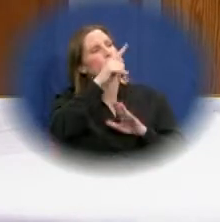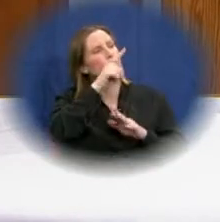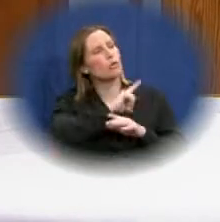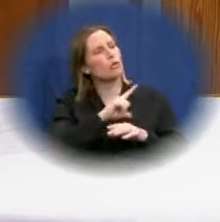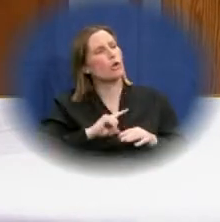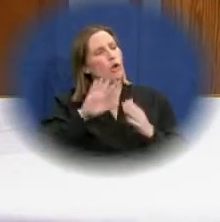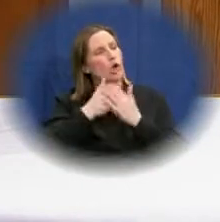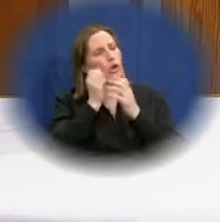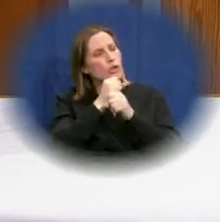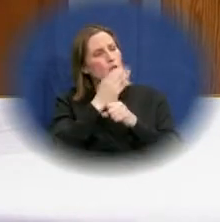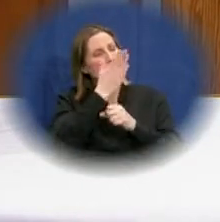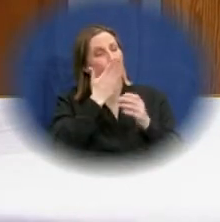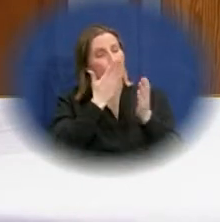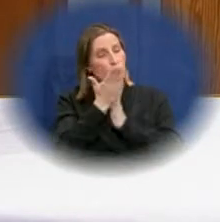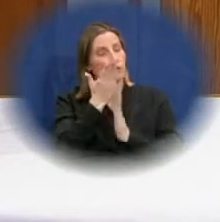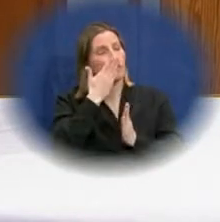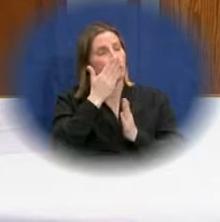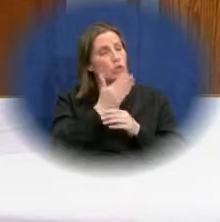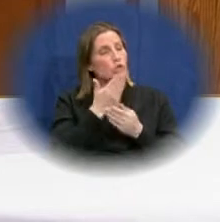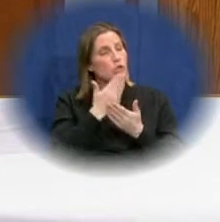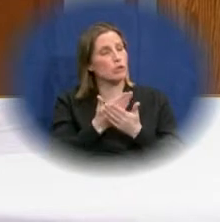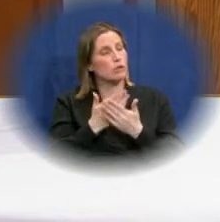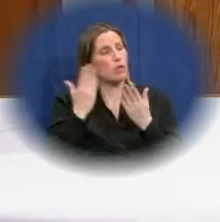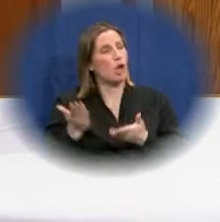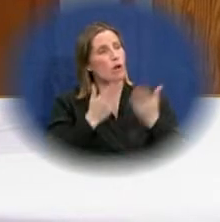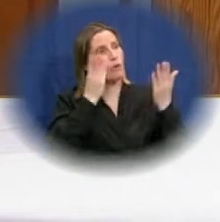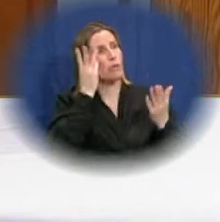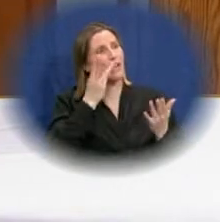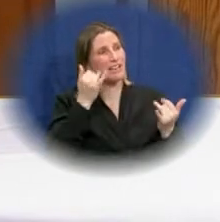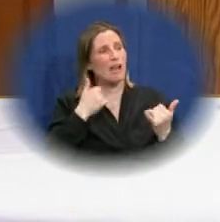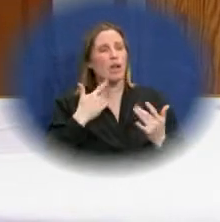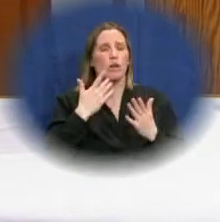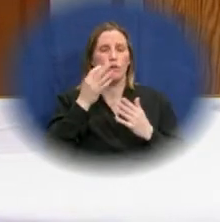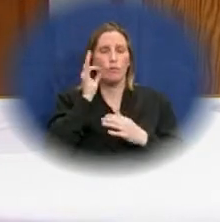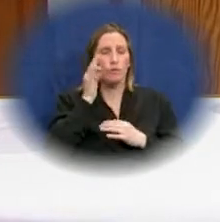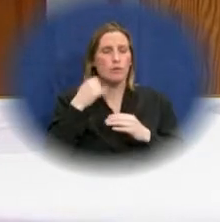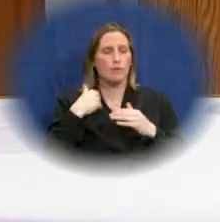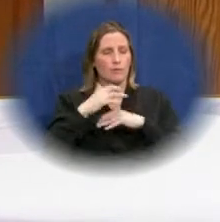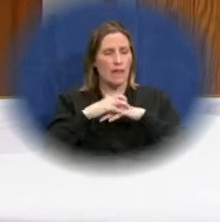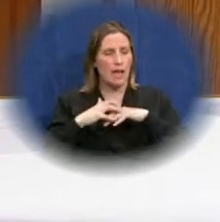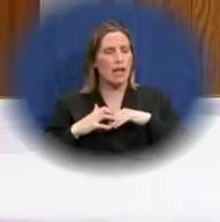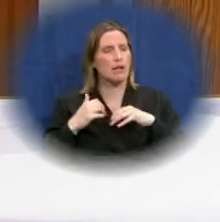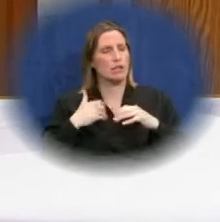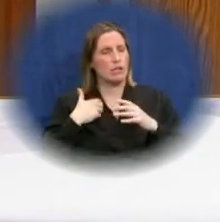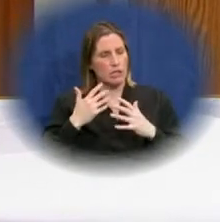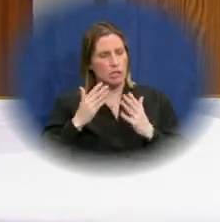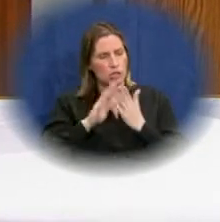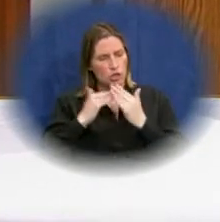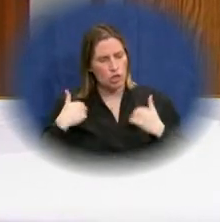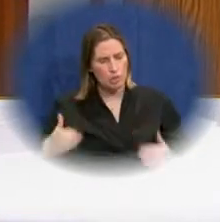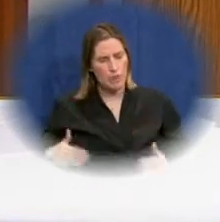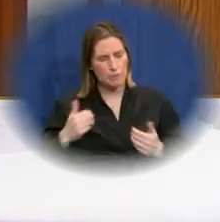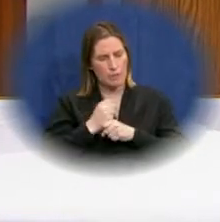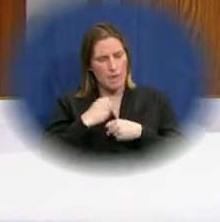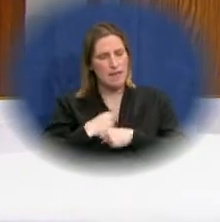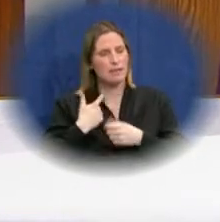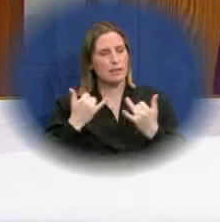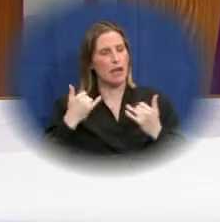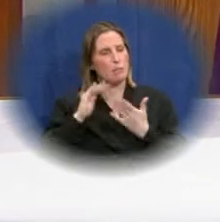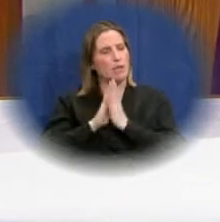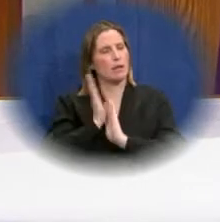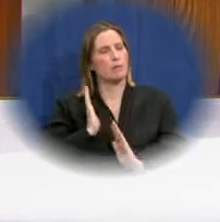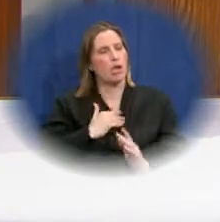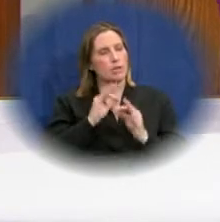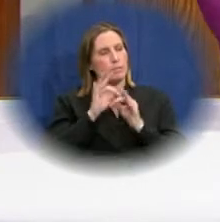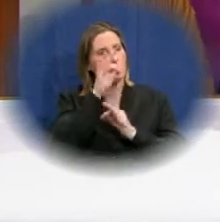all creation, for through your goodness we have received the wine we offer you, fruit of the vine and work of human hands, it will become our spiritual drink.